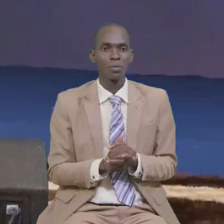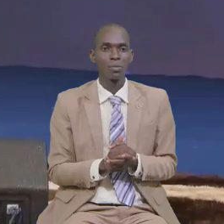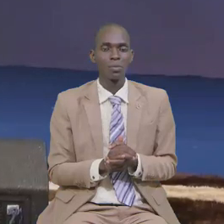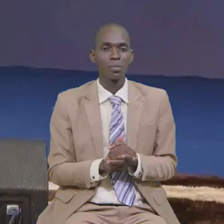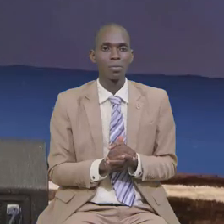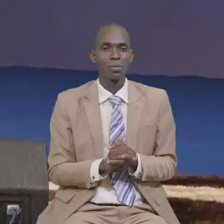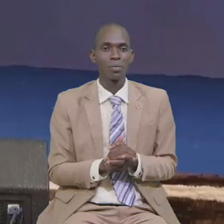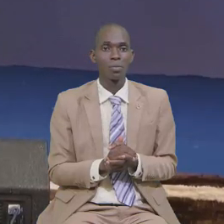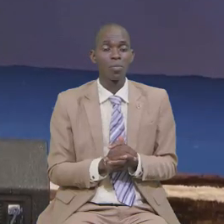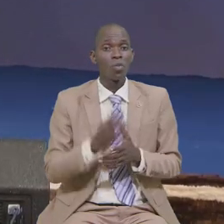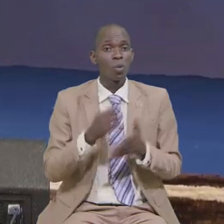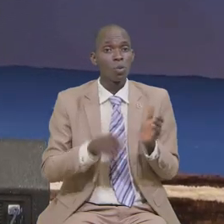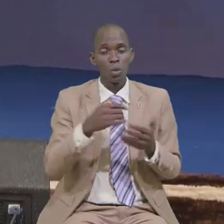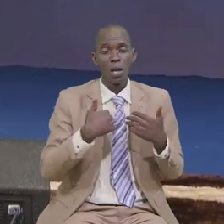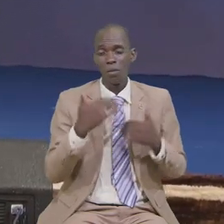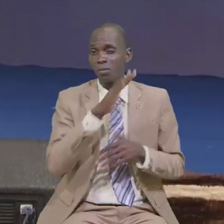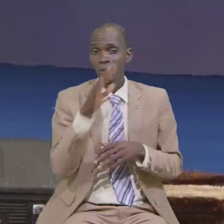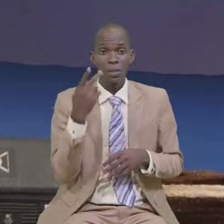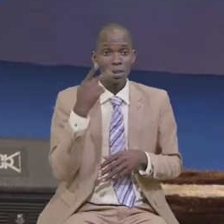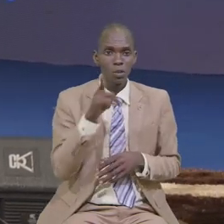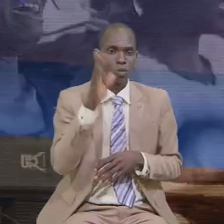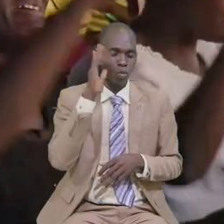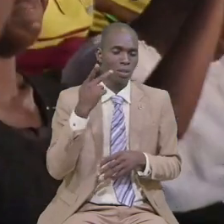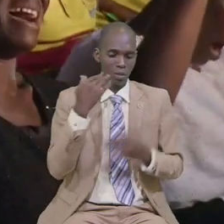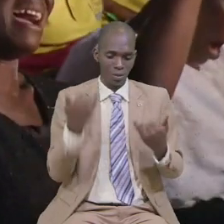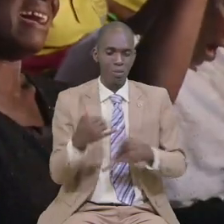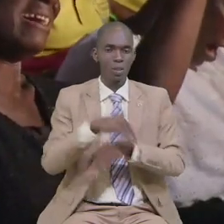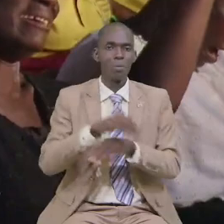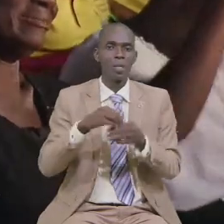What you have never seen, you will see tonight.